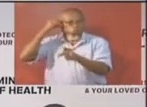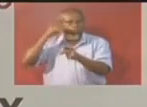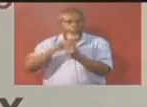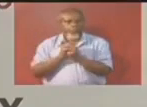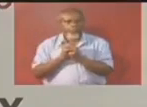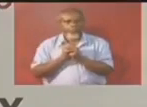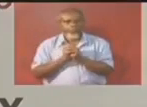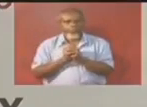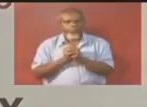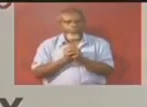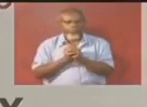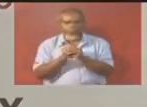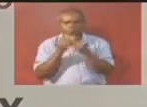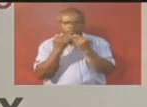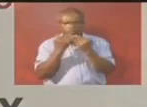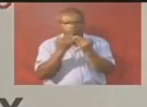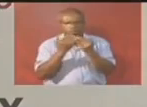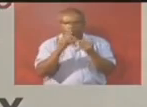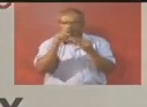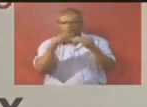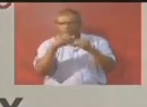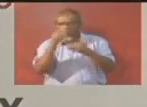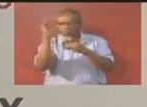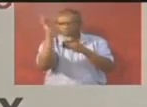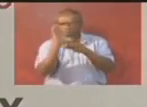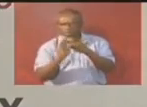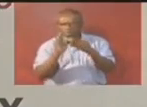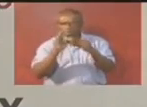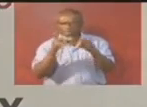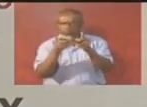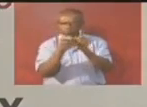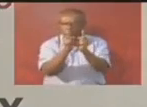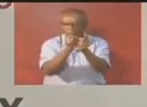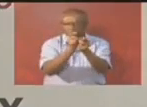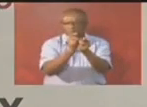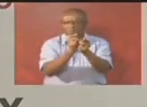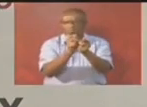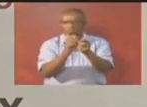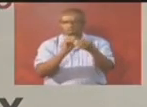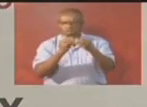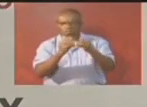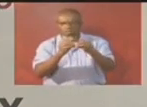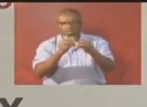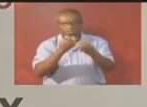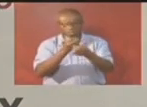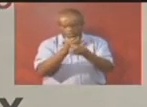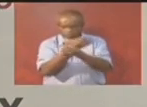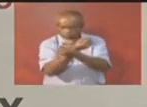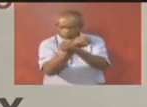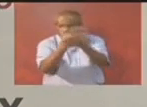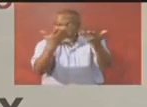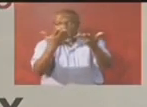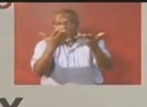need to acknowledge something important. The numbers that we have reported in terms of the random sampling